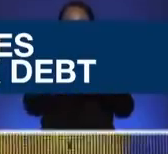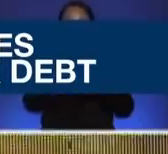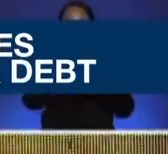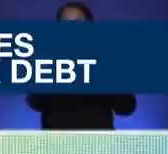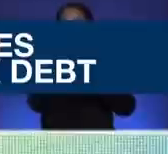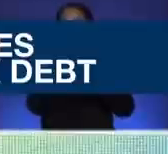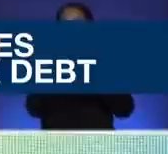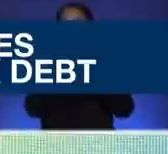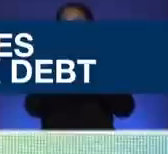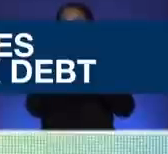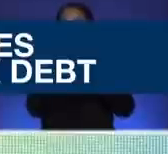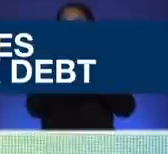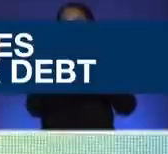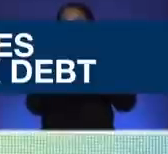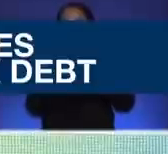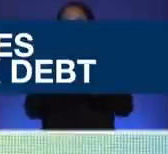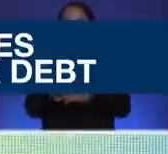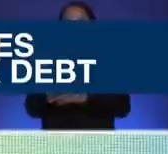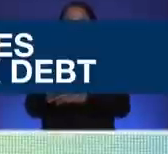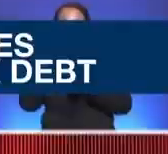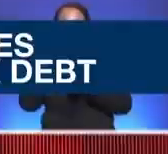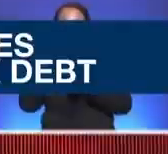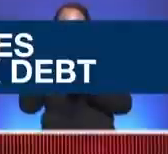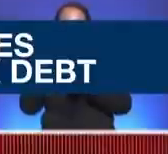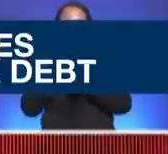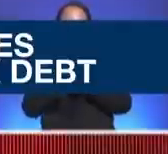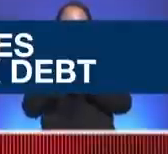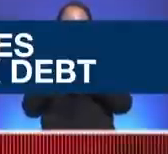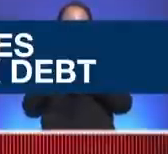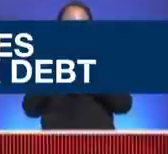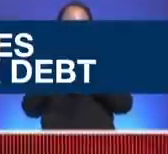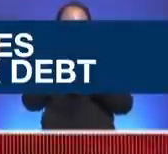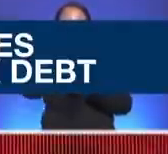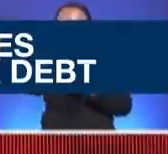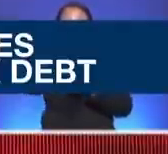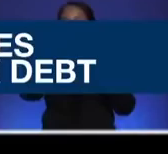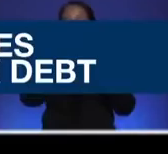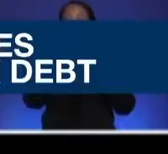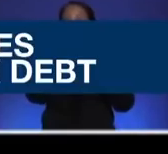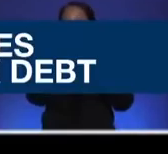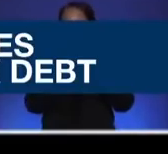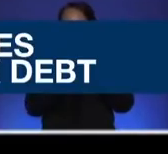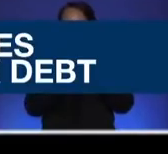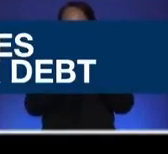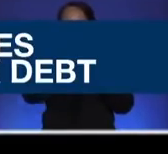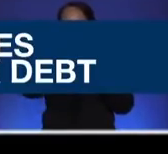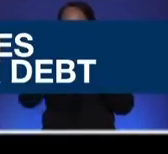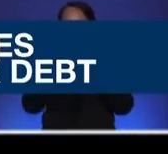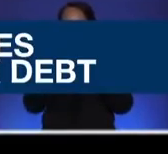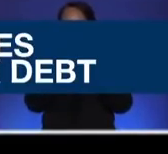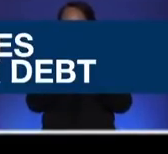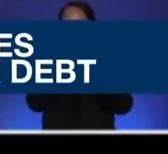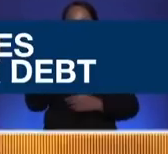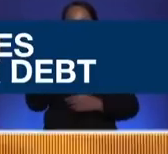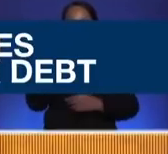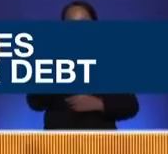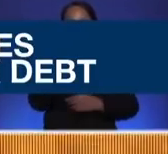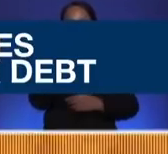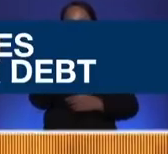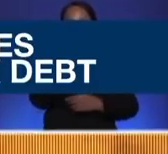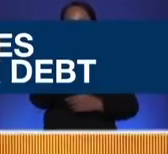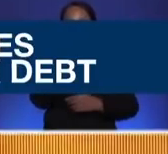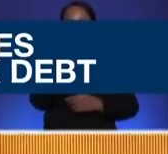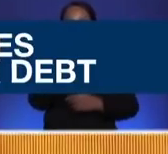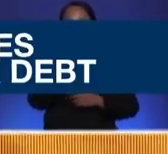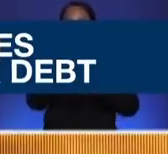unpaid estate taxes of the Marcos family during the presidential debates organized by the Commission on Elections. Of course, Marcos was